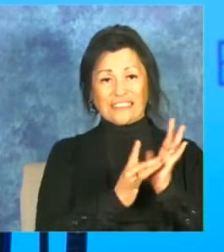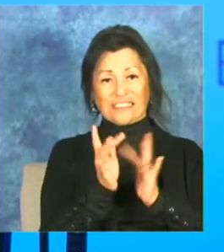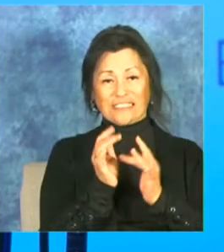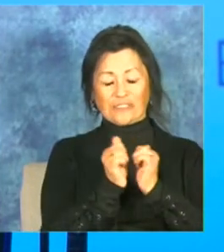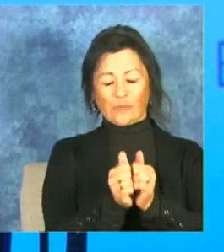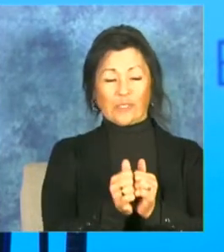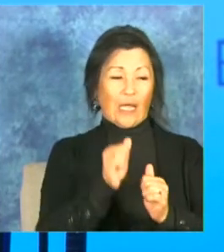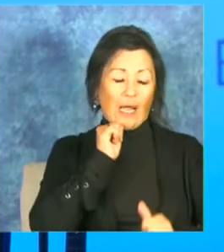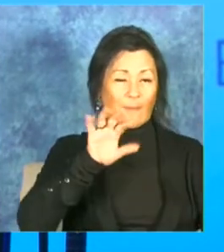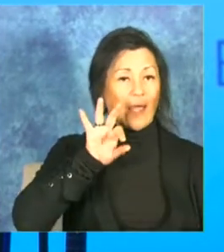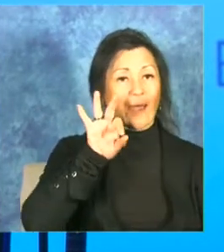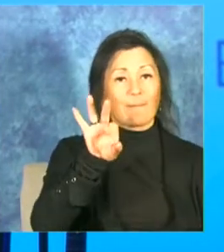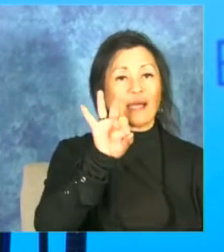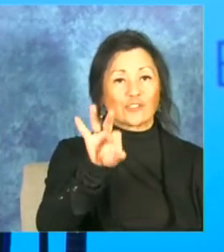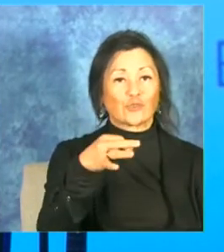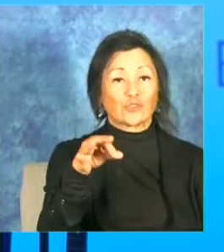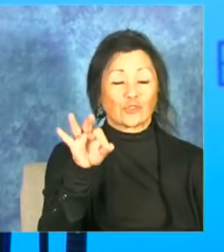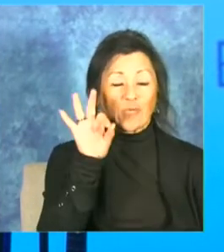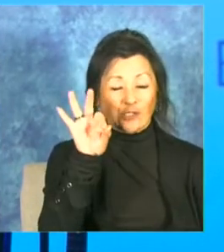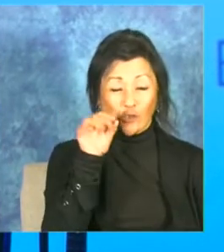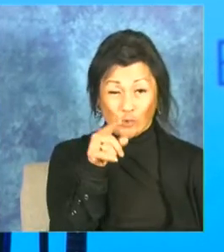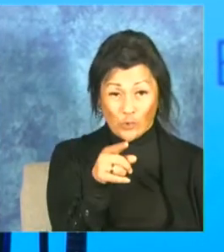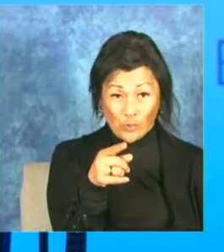I'm not pastoring you by myself.